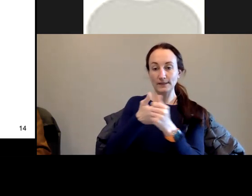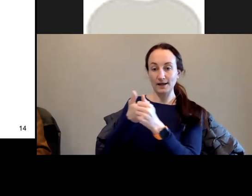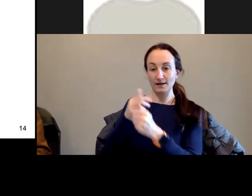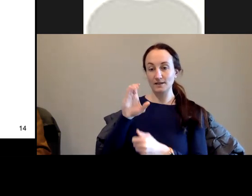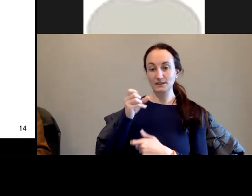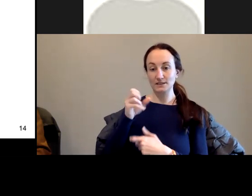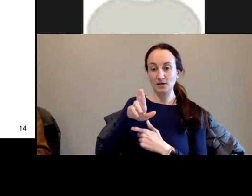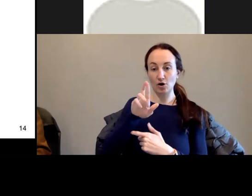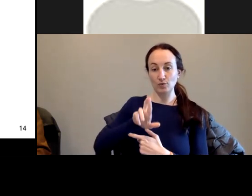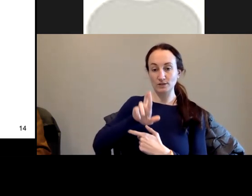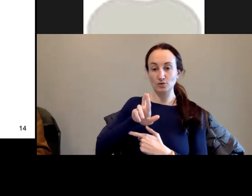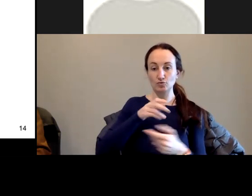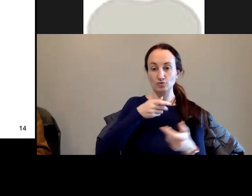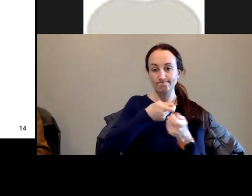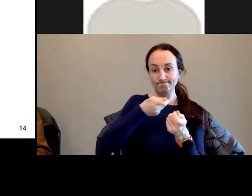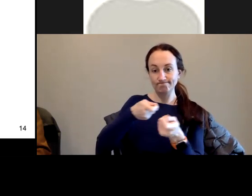right? So